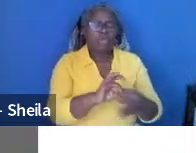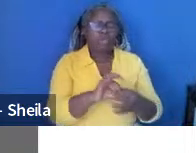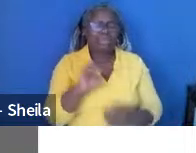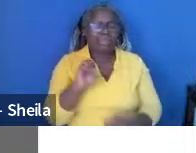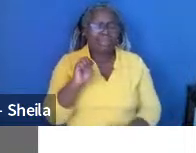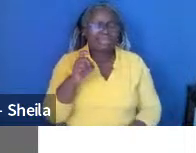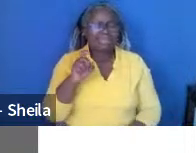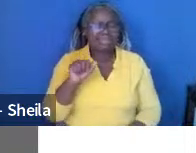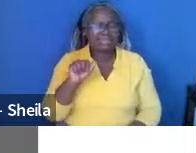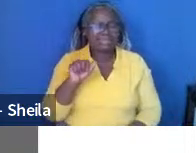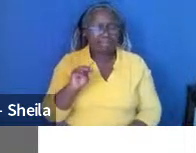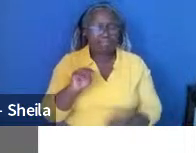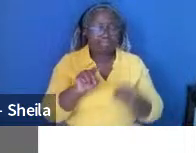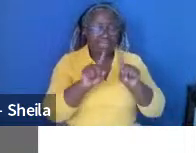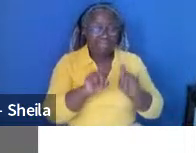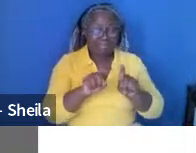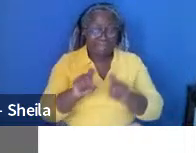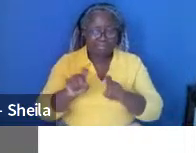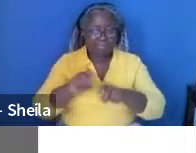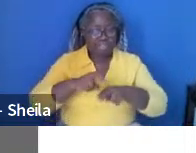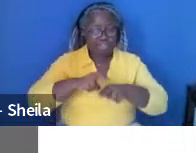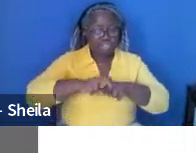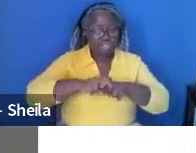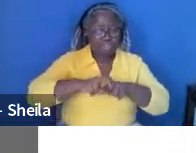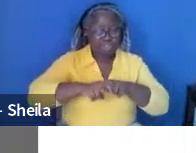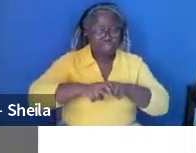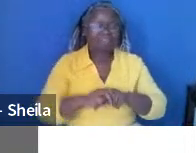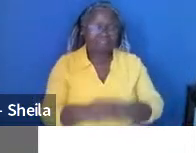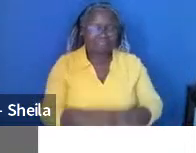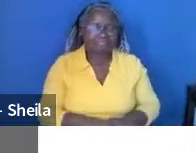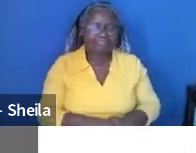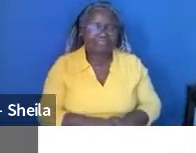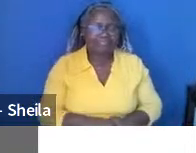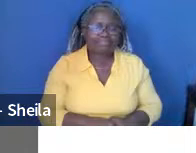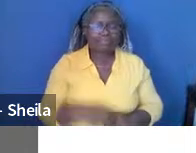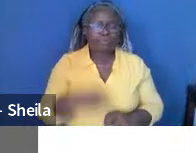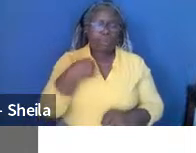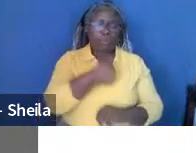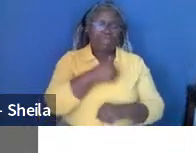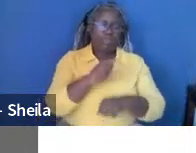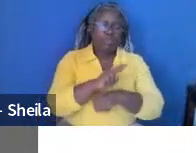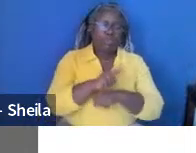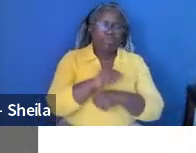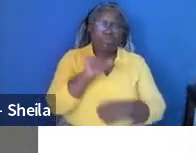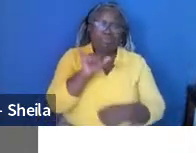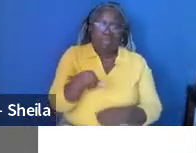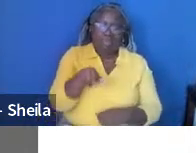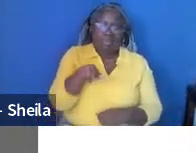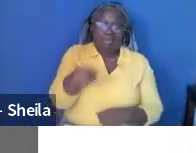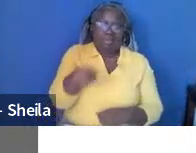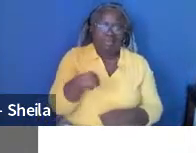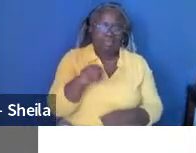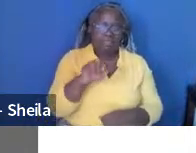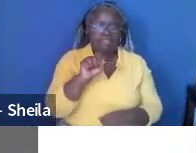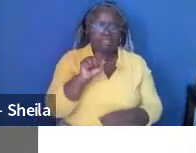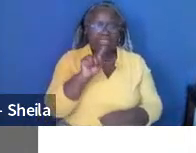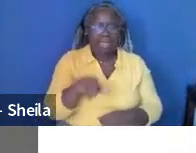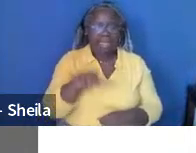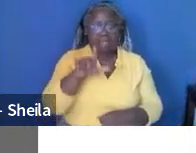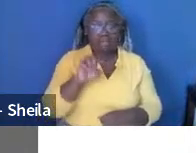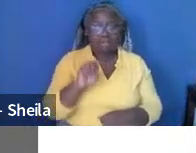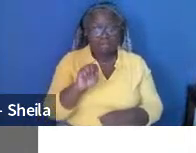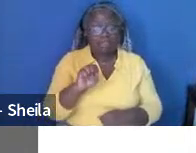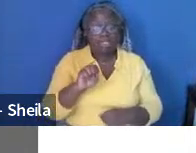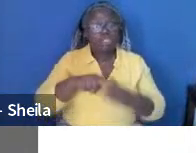So we have gone to this particular style of chair. It starts as a chair, and then you can fold